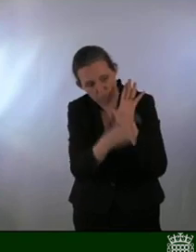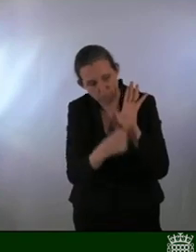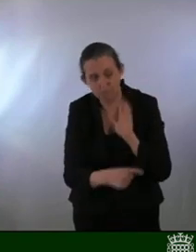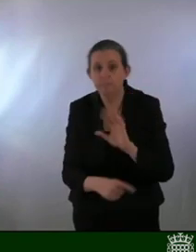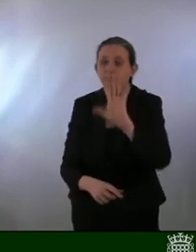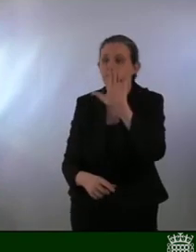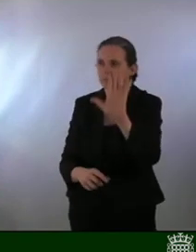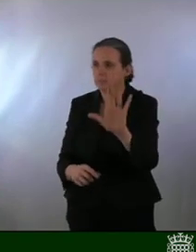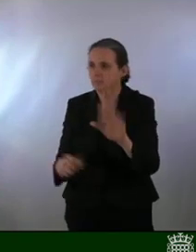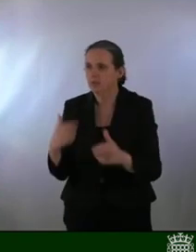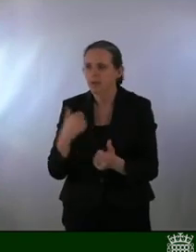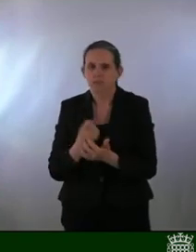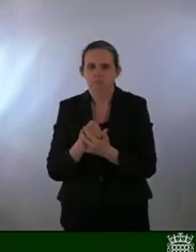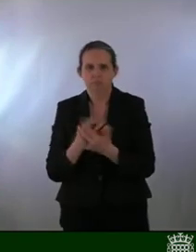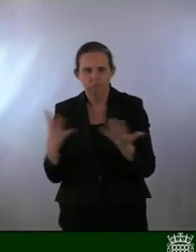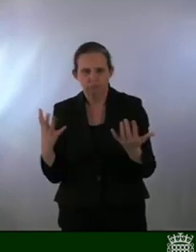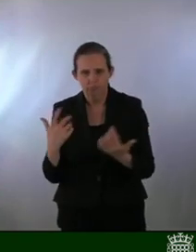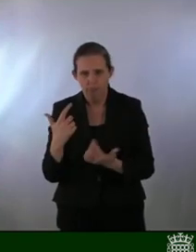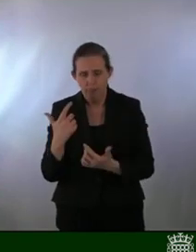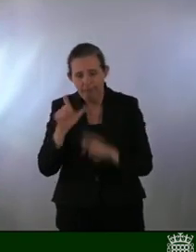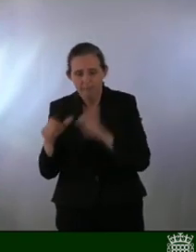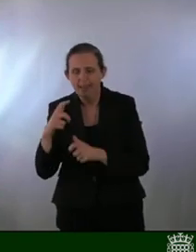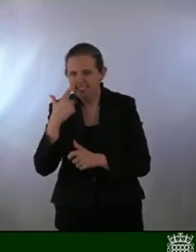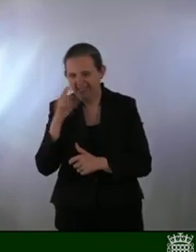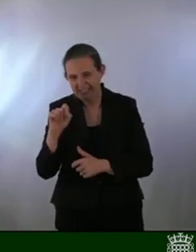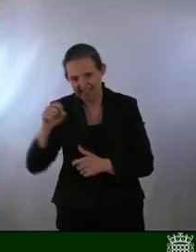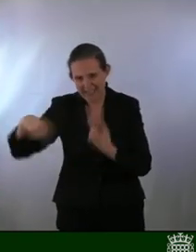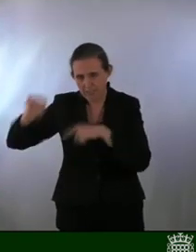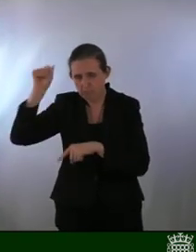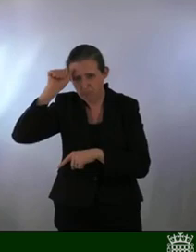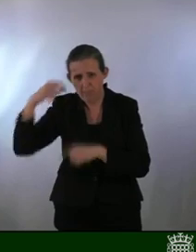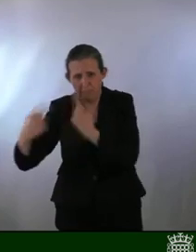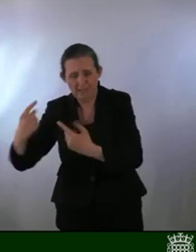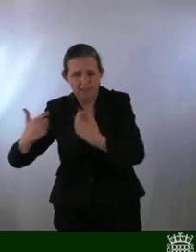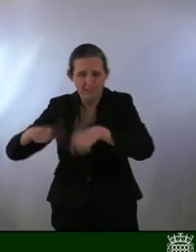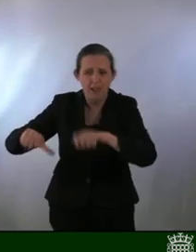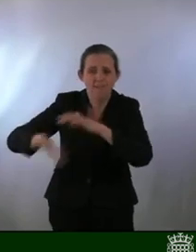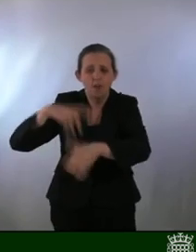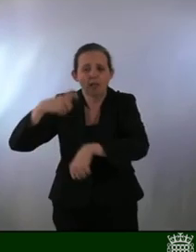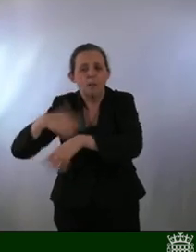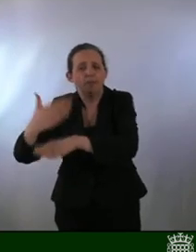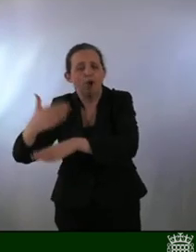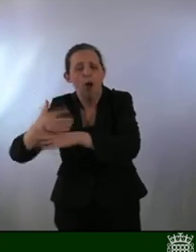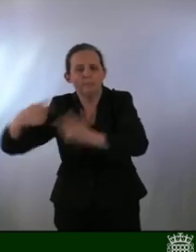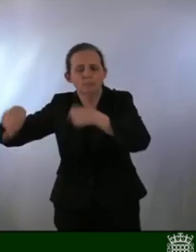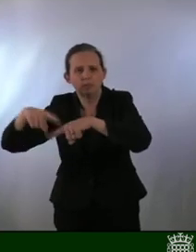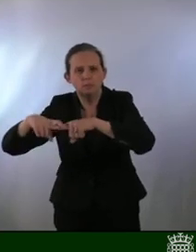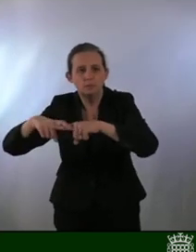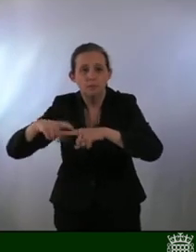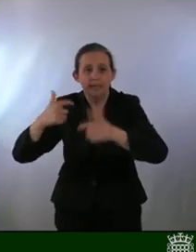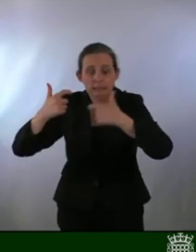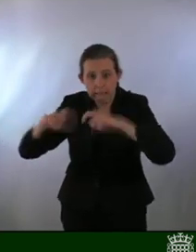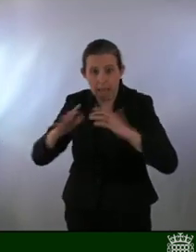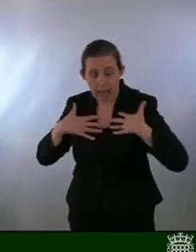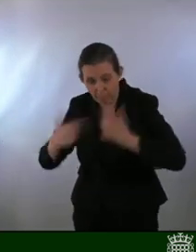plus people who are still in full-time employment. They want to know that if they are still healthy and they are